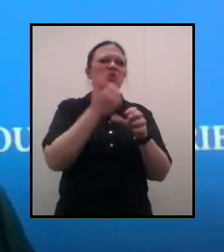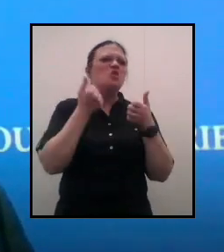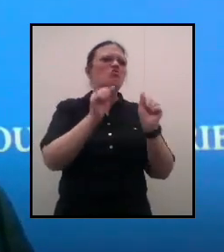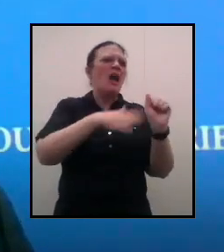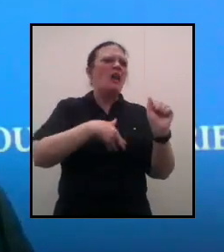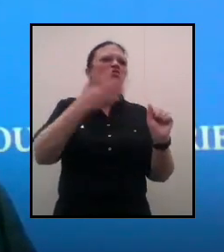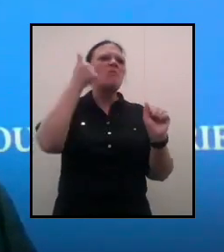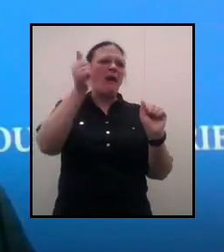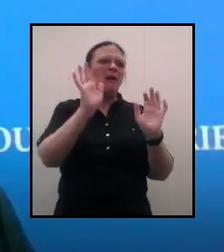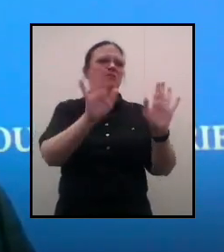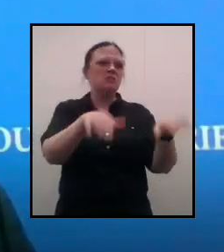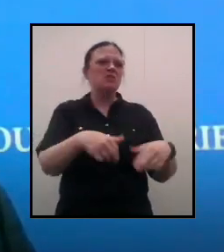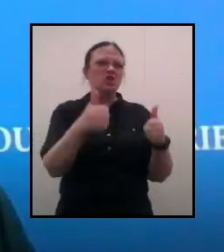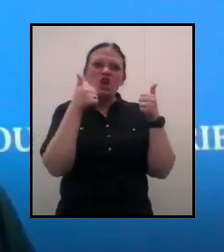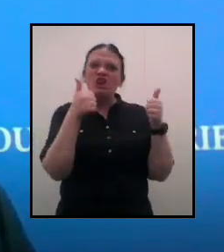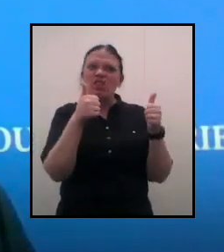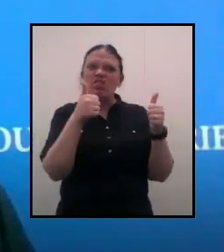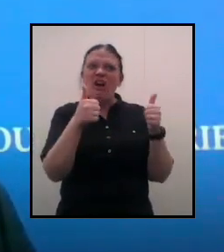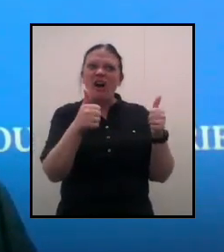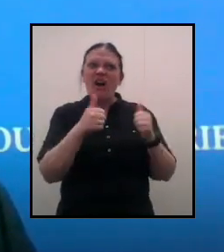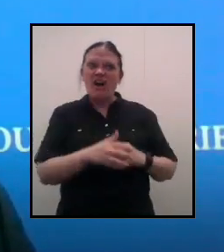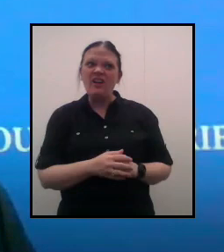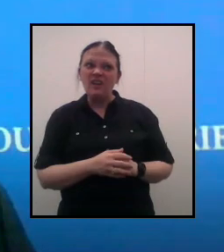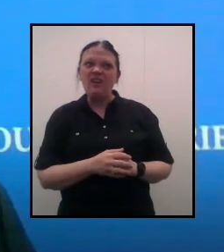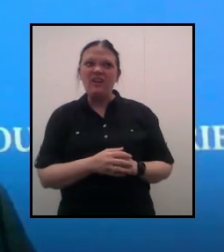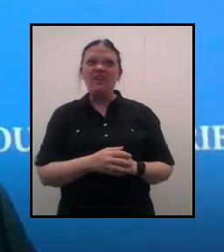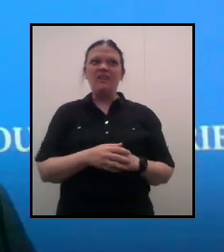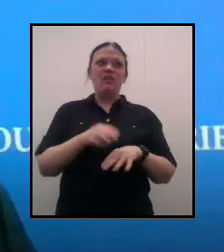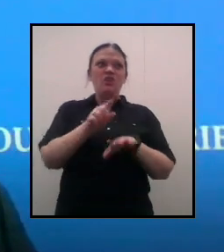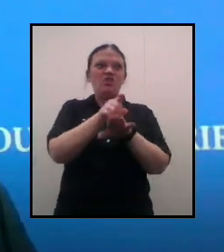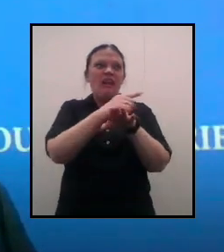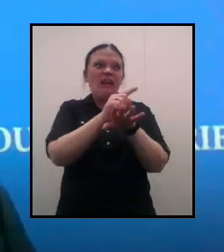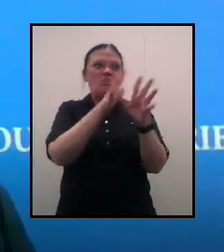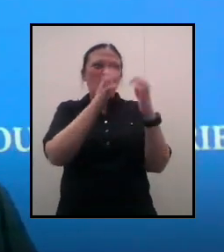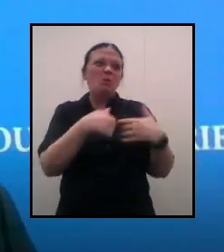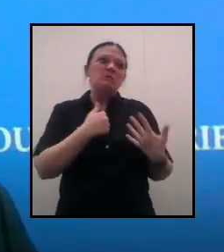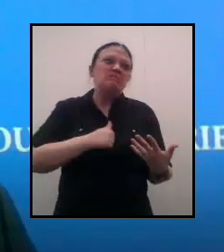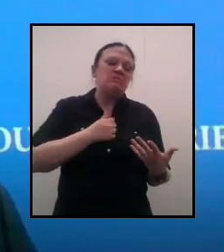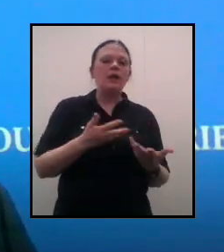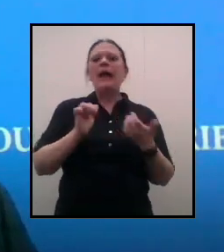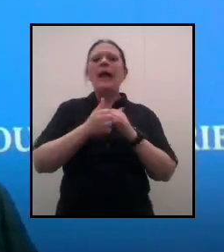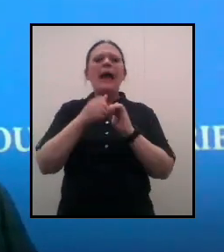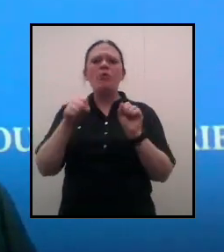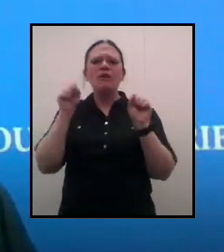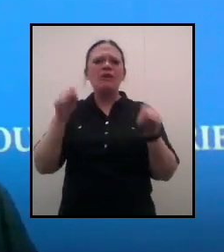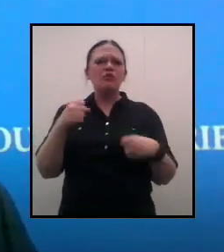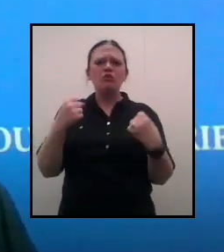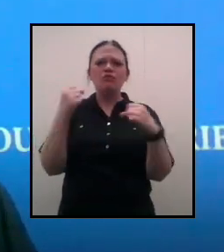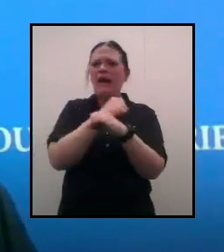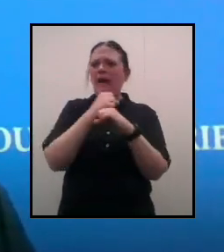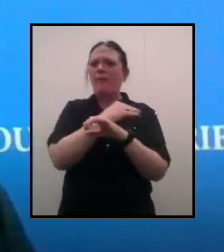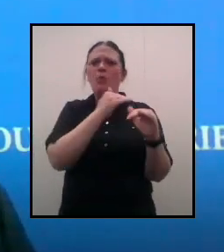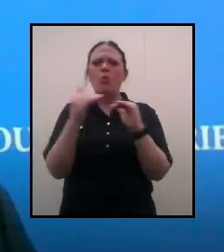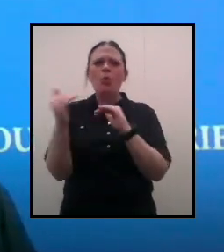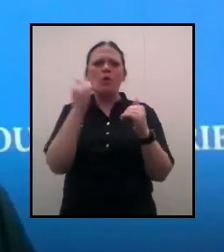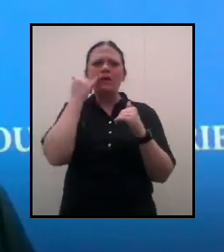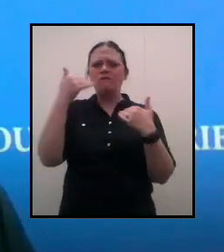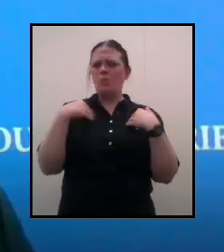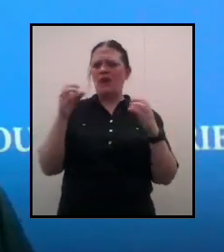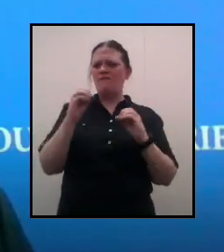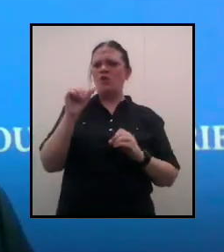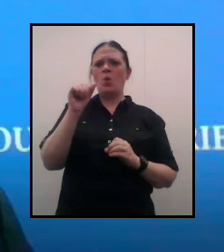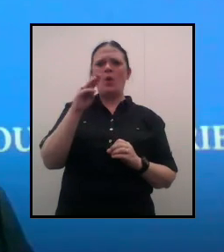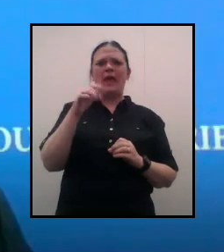have the bullets and you don't have the tank shells. How could you do that? How could you fight that war if you don't have the ammunition to fight the war?